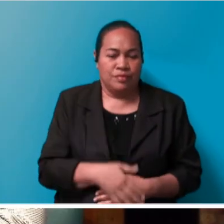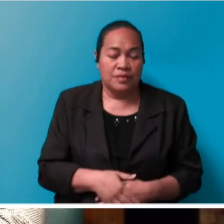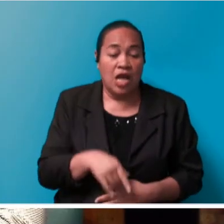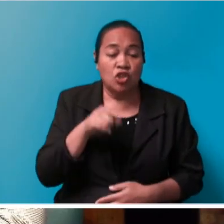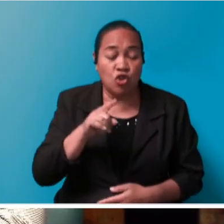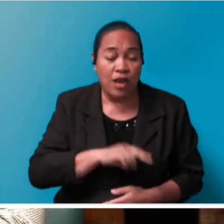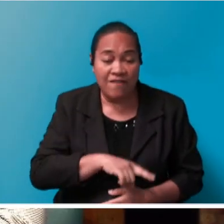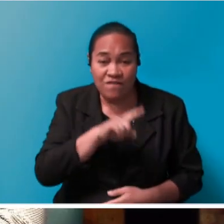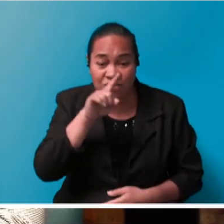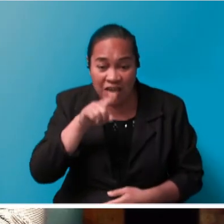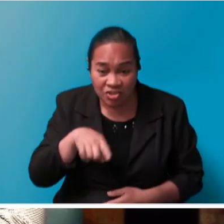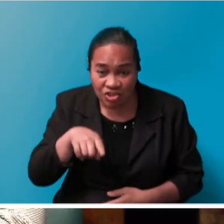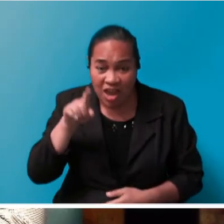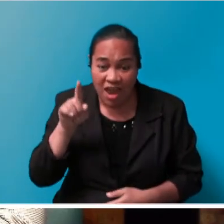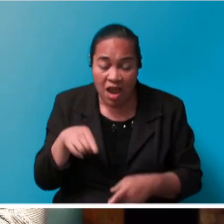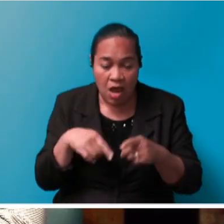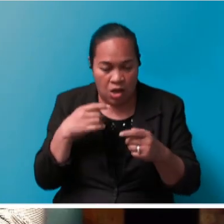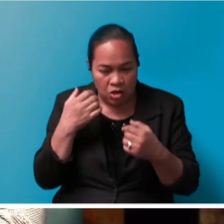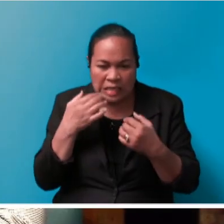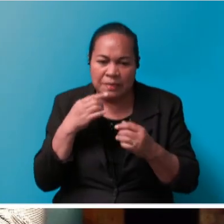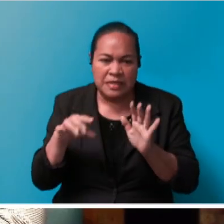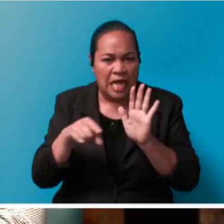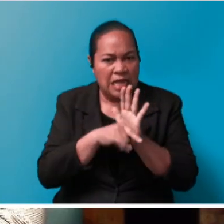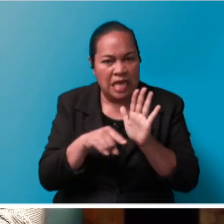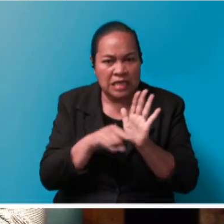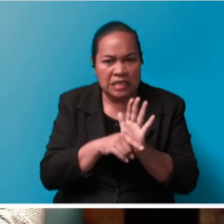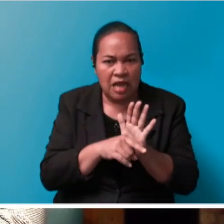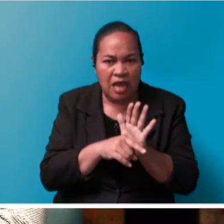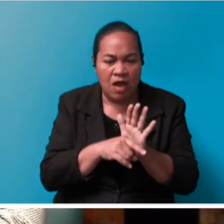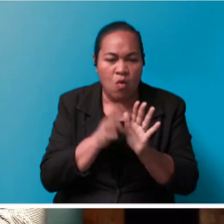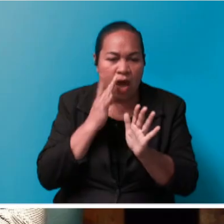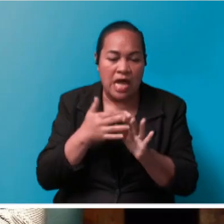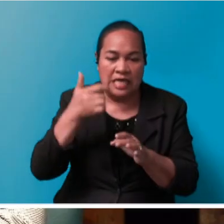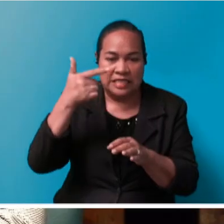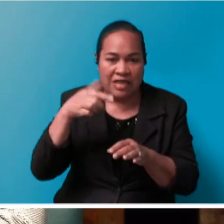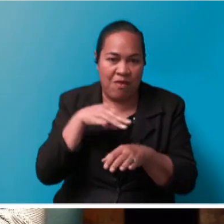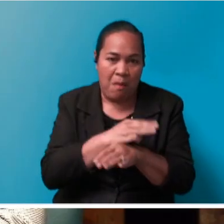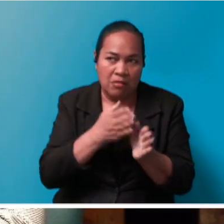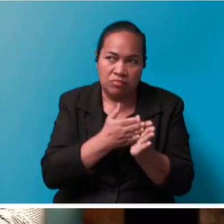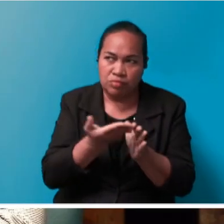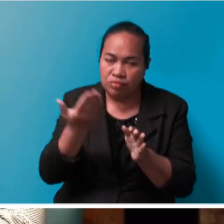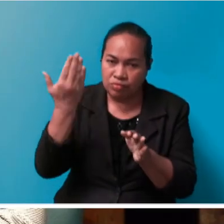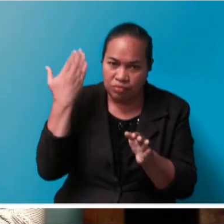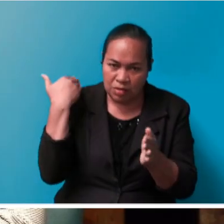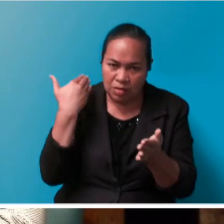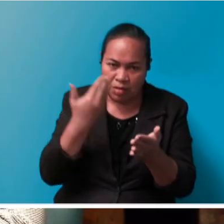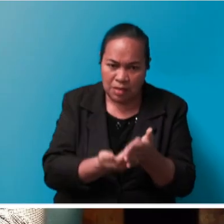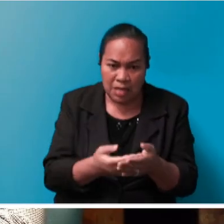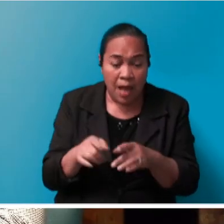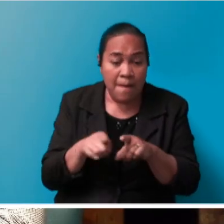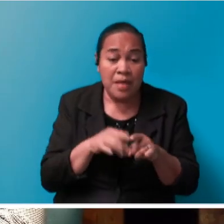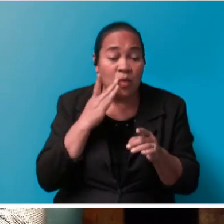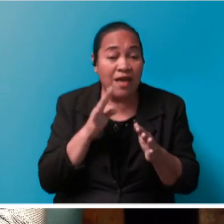inflation on top of that has been negative territory for the last 7 consecutive months, which means that since